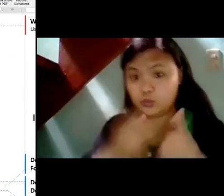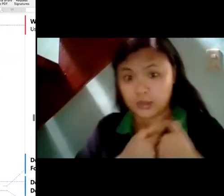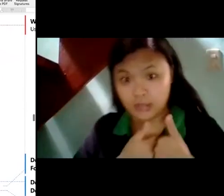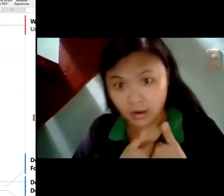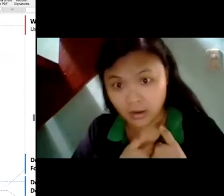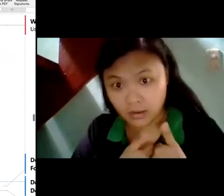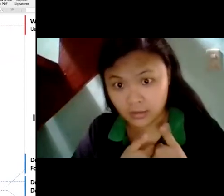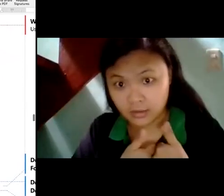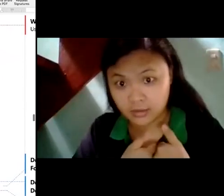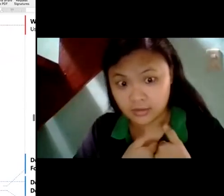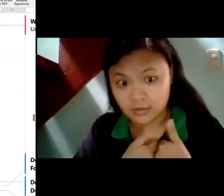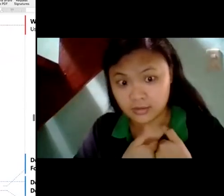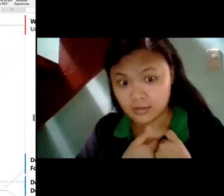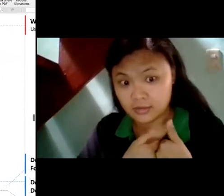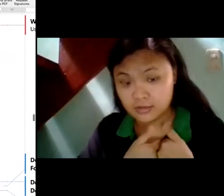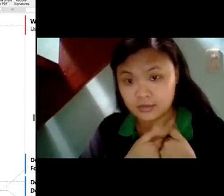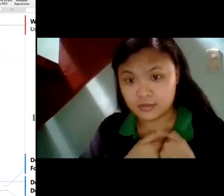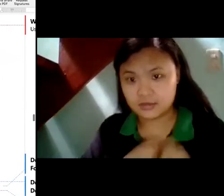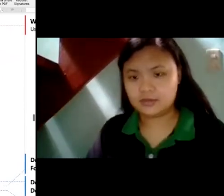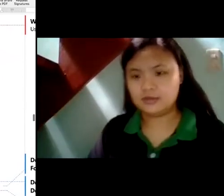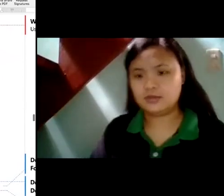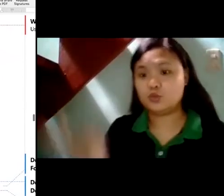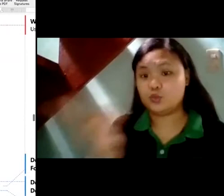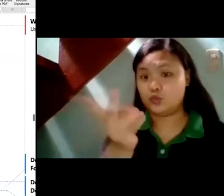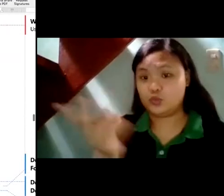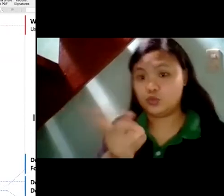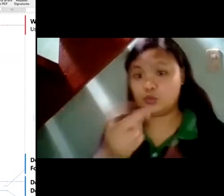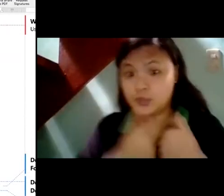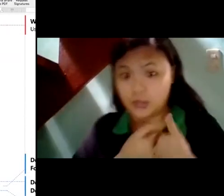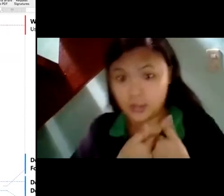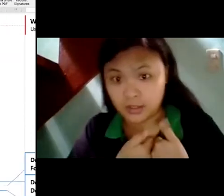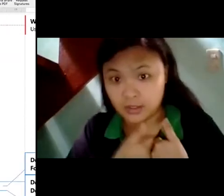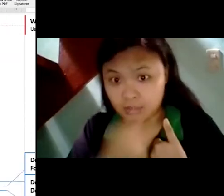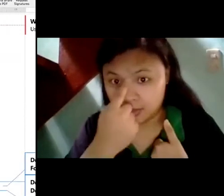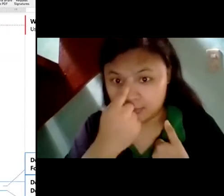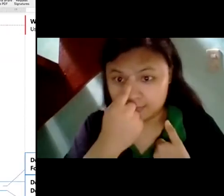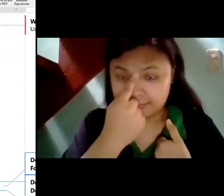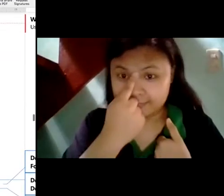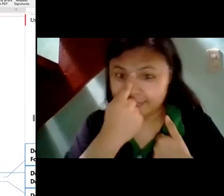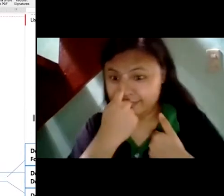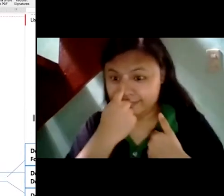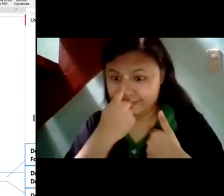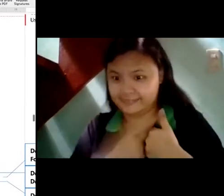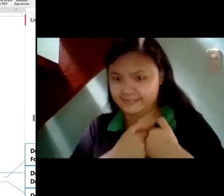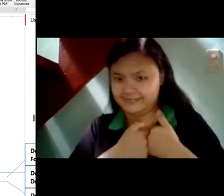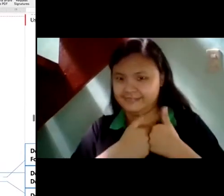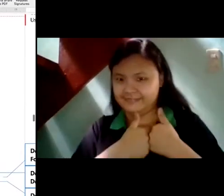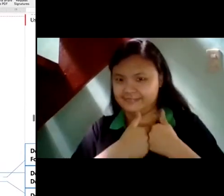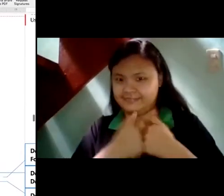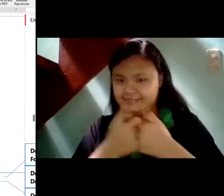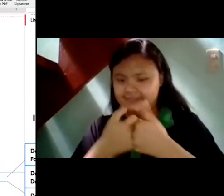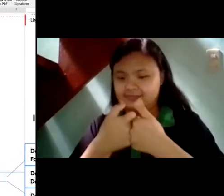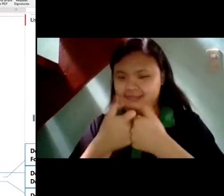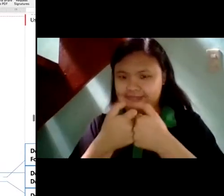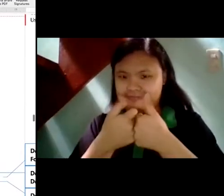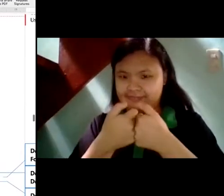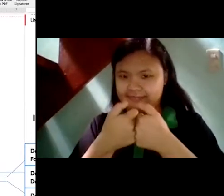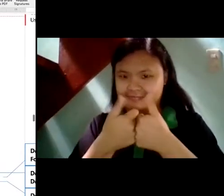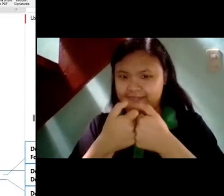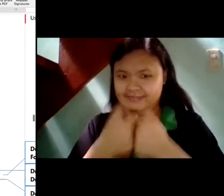Okay. Are you two sweethearts? Mhm. Eyebrows up. Okay. Sweethearts.